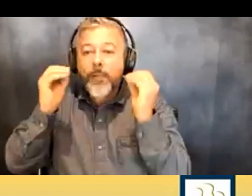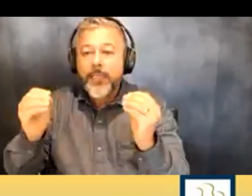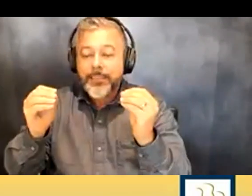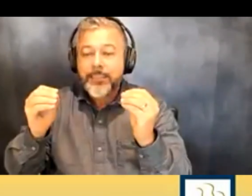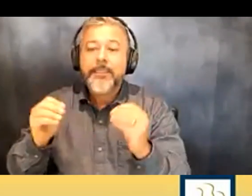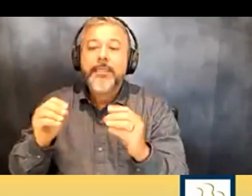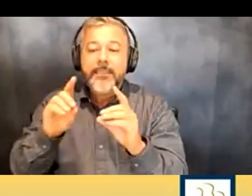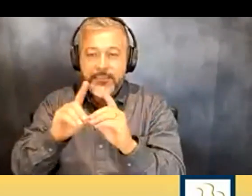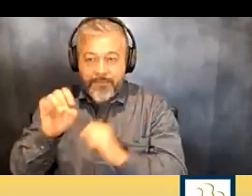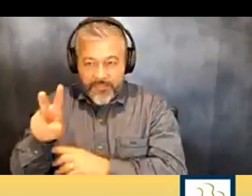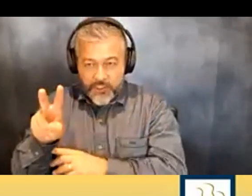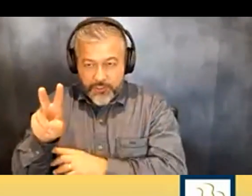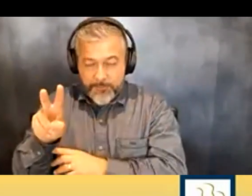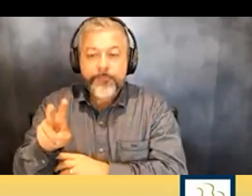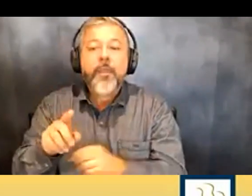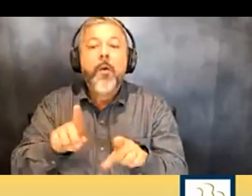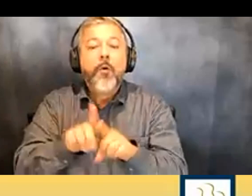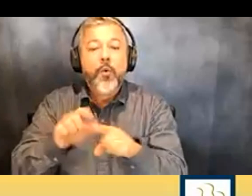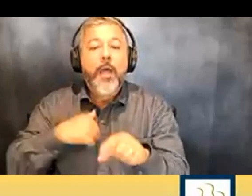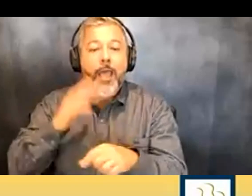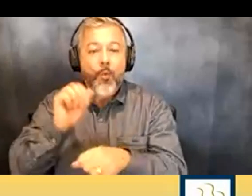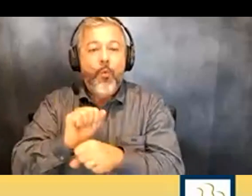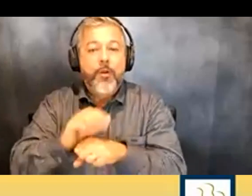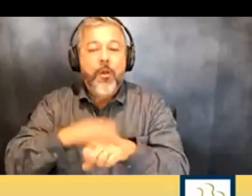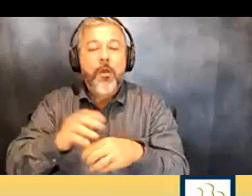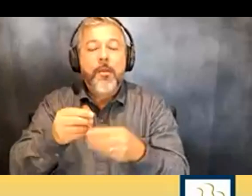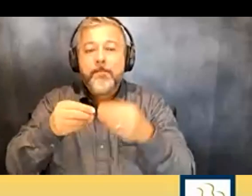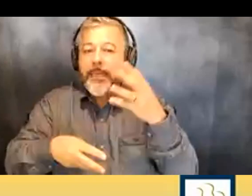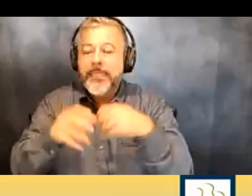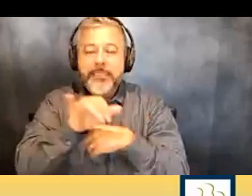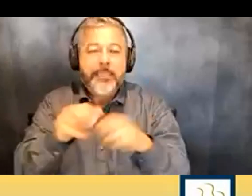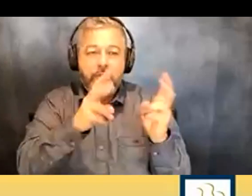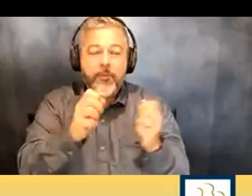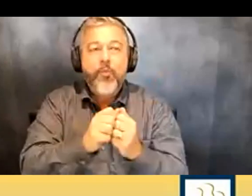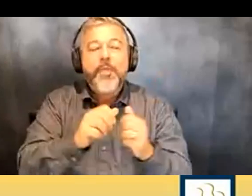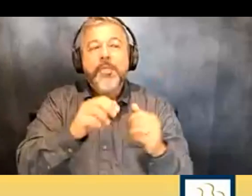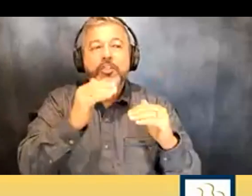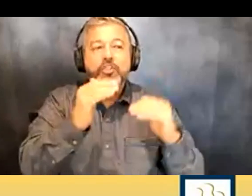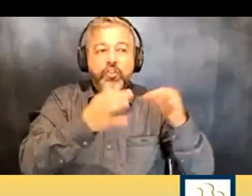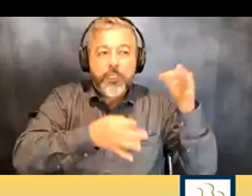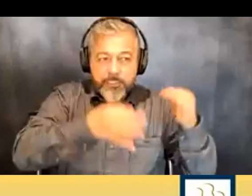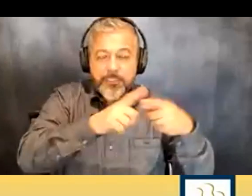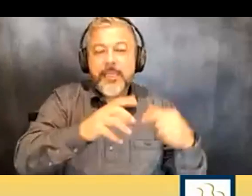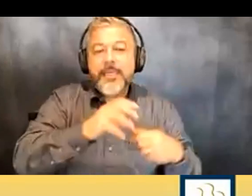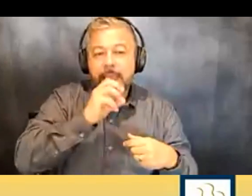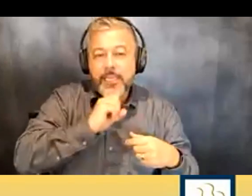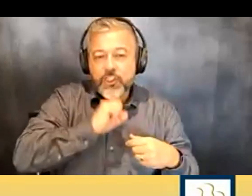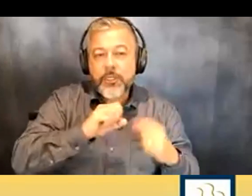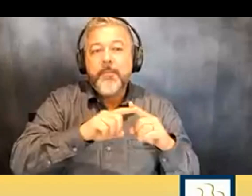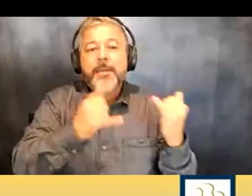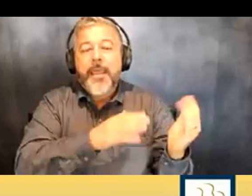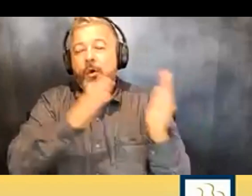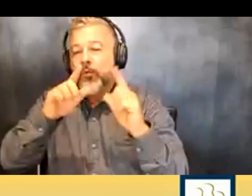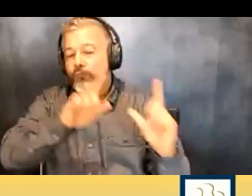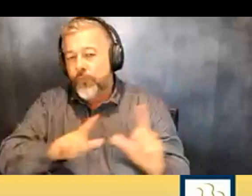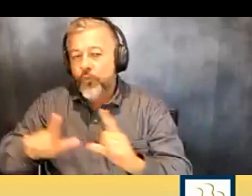And so I'll be, as was mentioned, I'll be working on a lot of the same topics I was when I was at Justice and Aging, but now through the lens of the